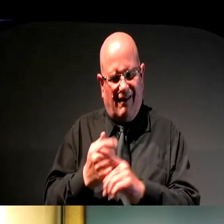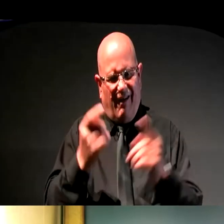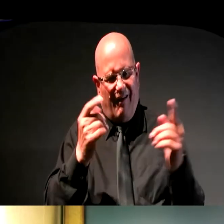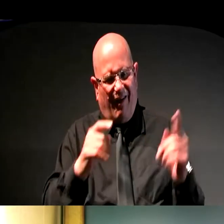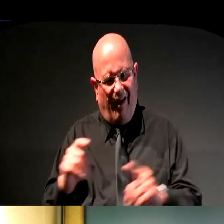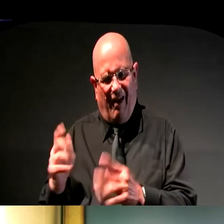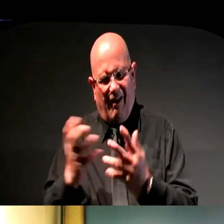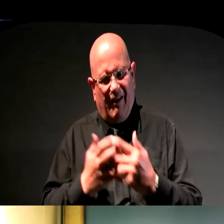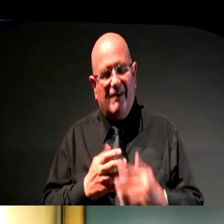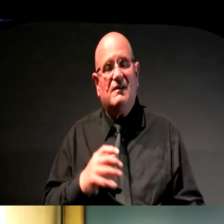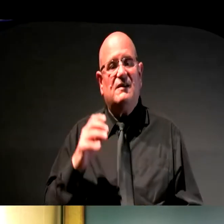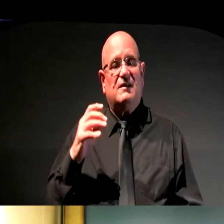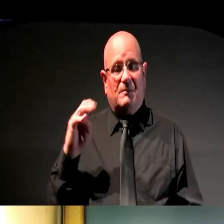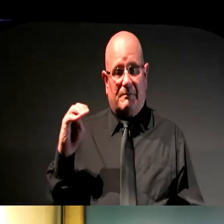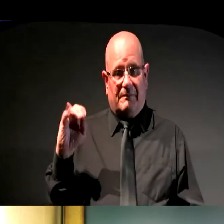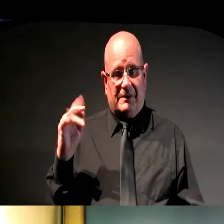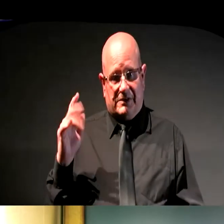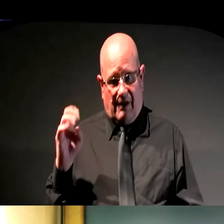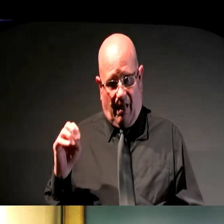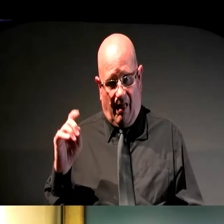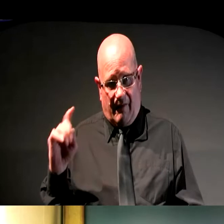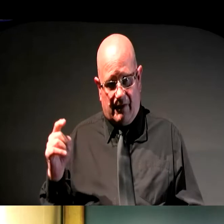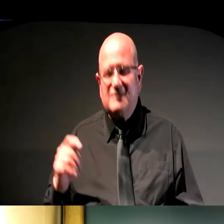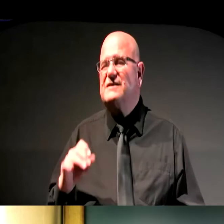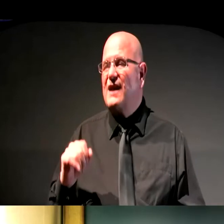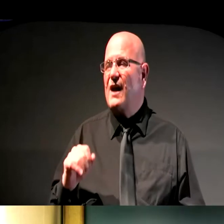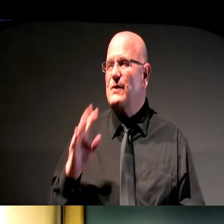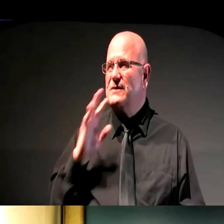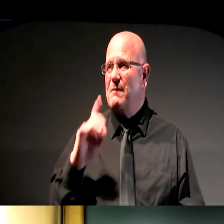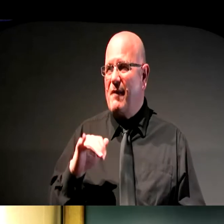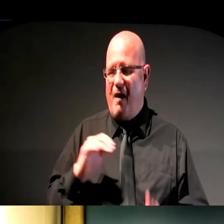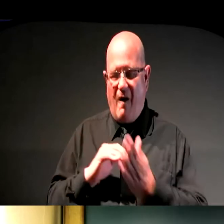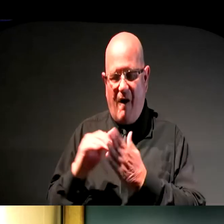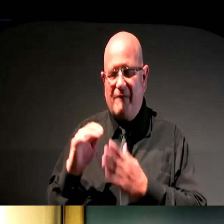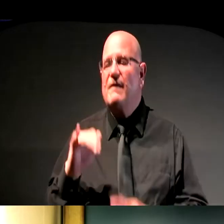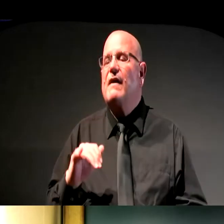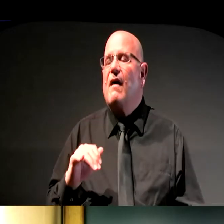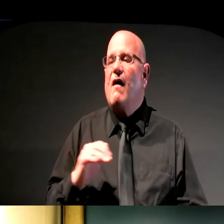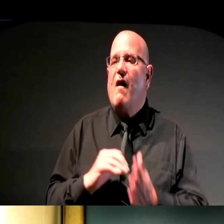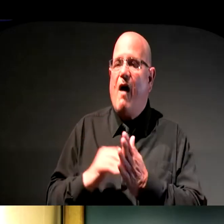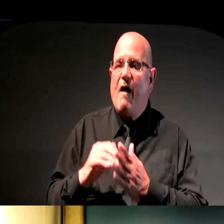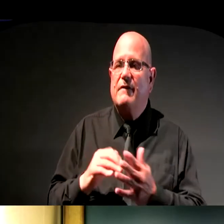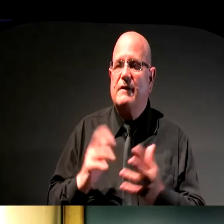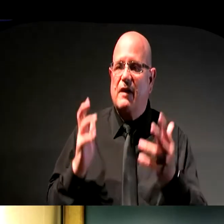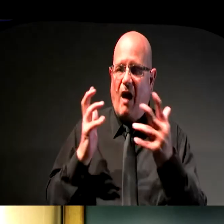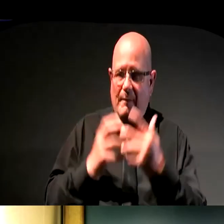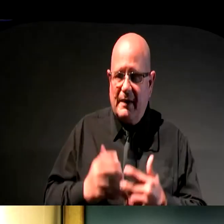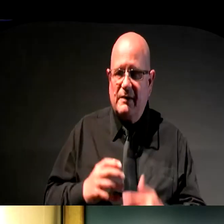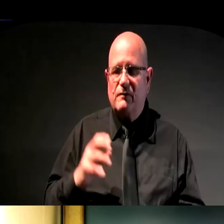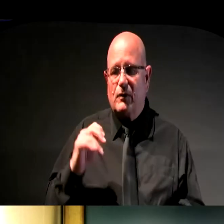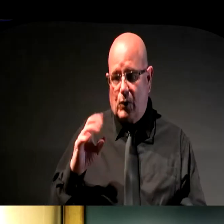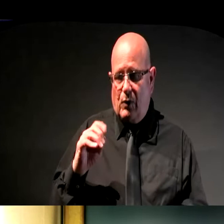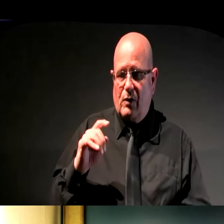with Michelle and then go to Jordan. Yeah, that is one of the things that we talk about often, is that often the accommodations that a neurodiverse